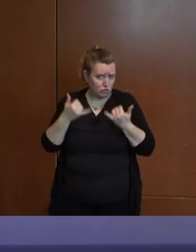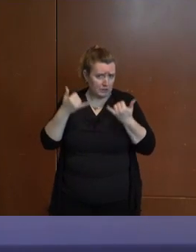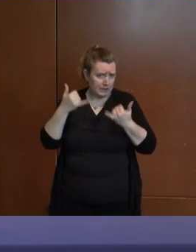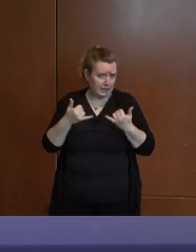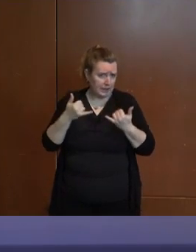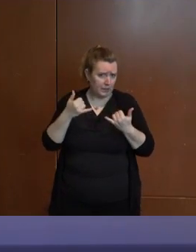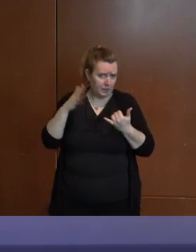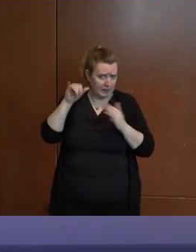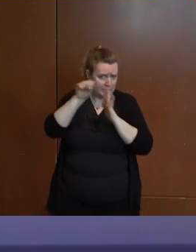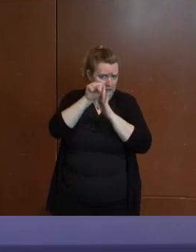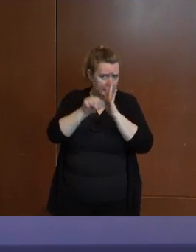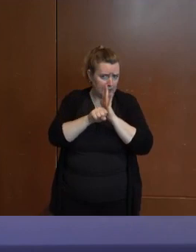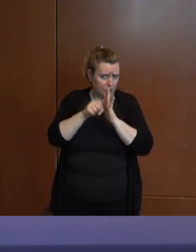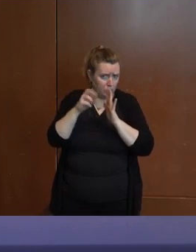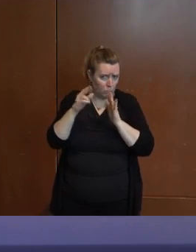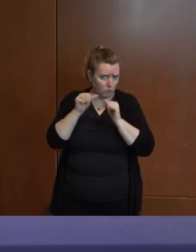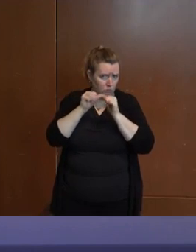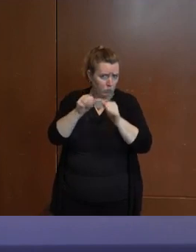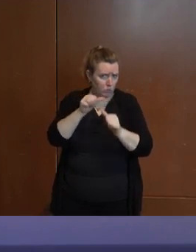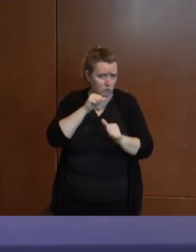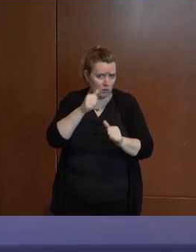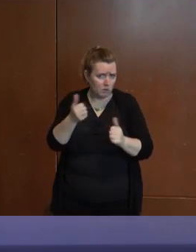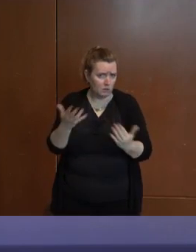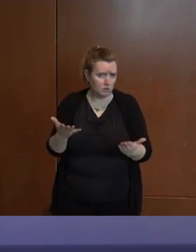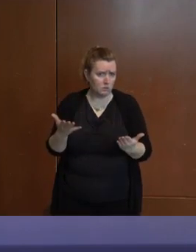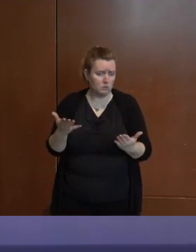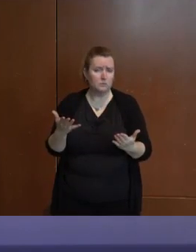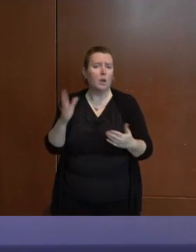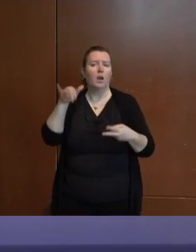mentioned out-of-state restrictions on